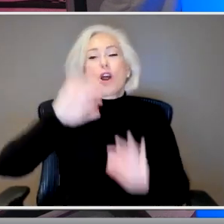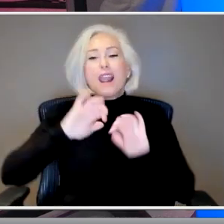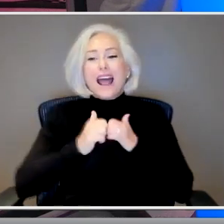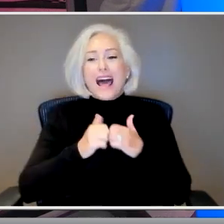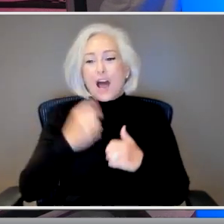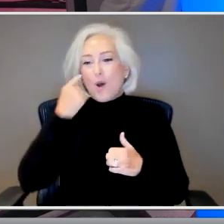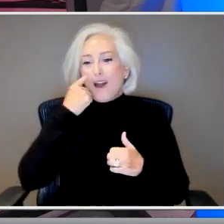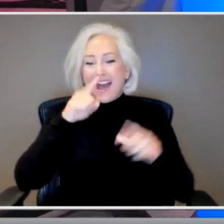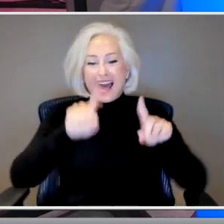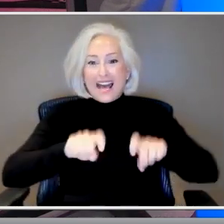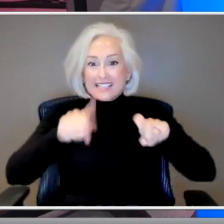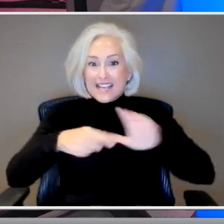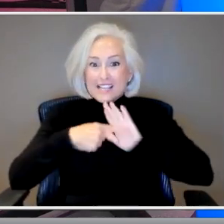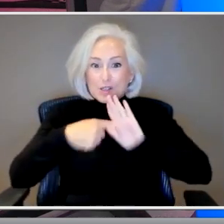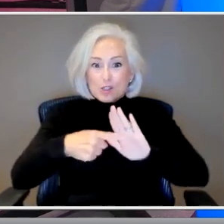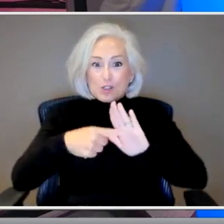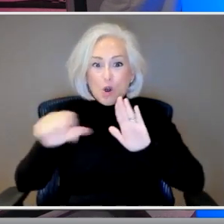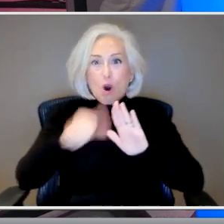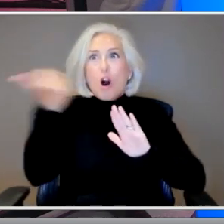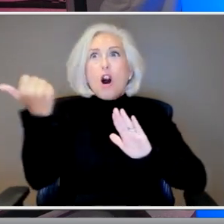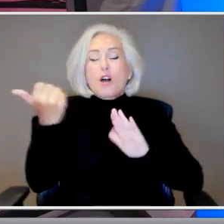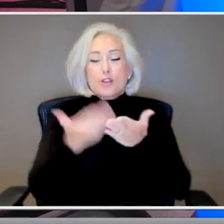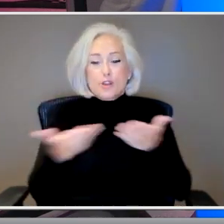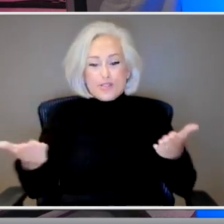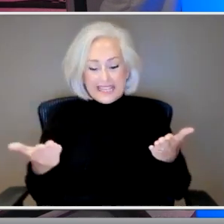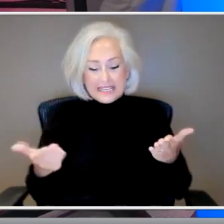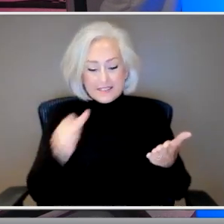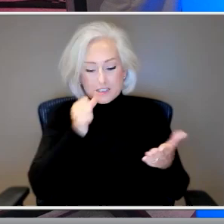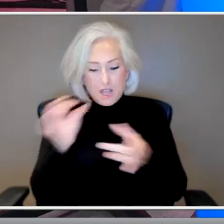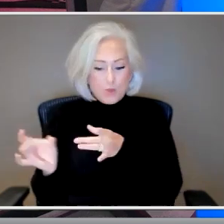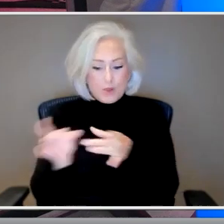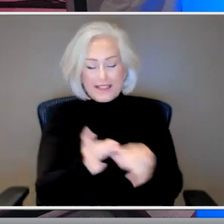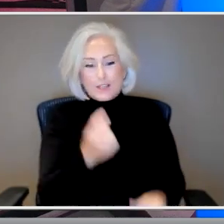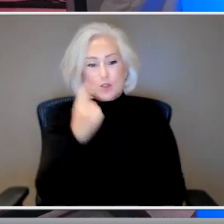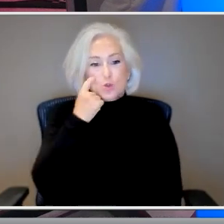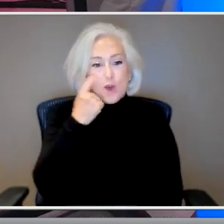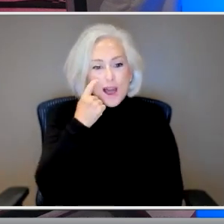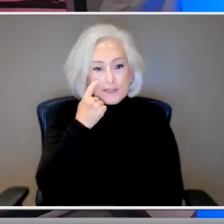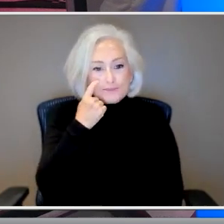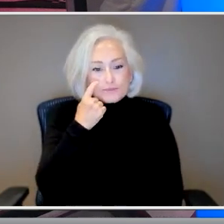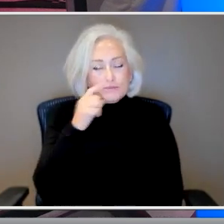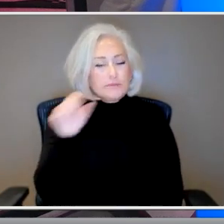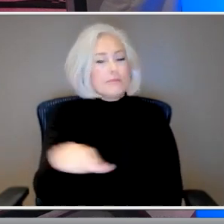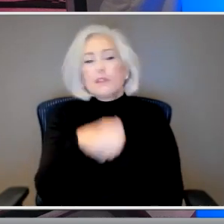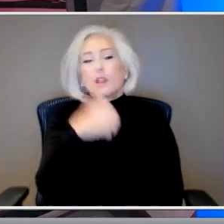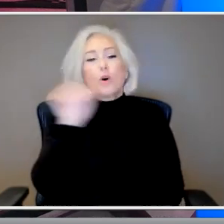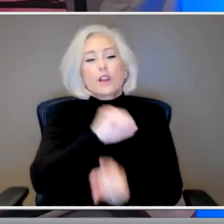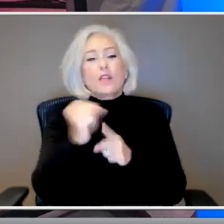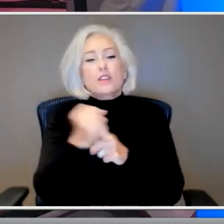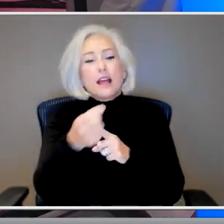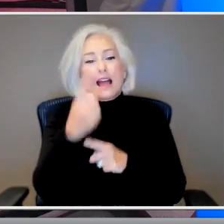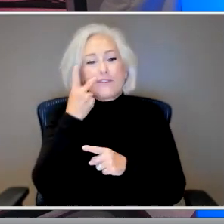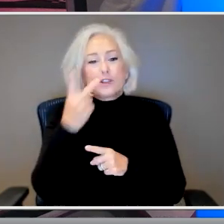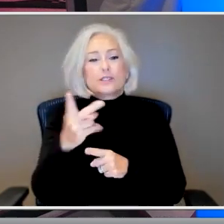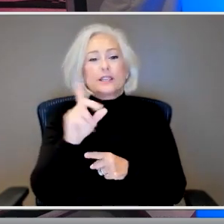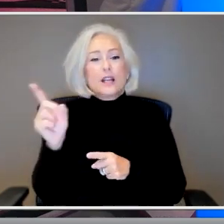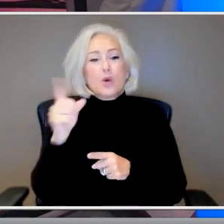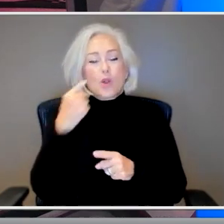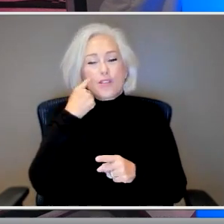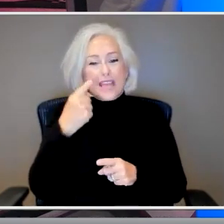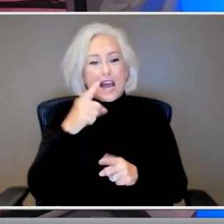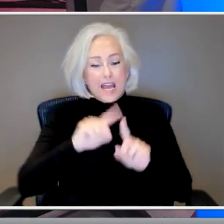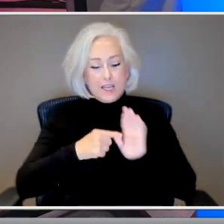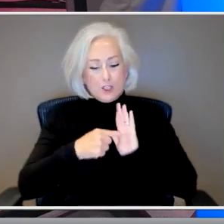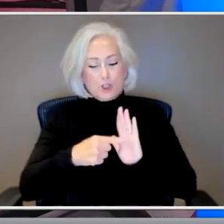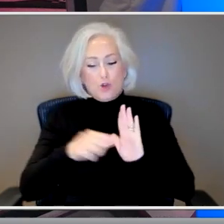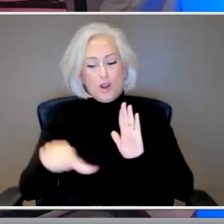other things beyond the eyes. What kind of other conditions or issues have you seen where the eyes revealed another problem elsewhere